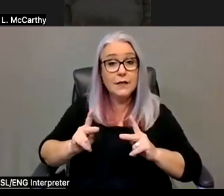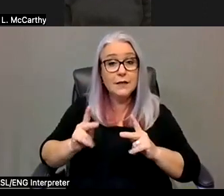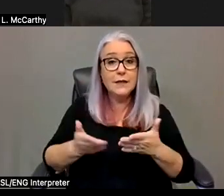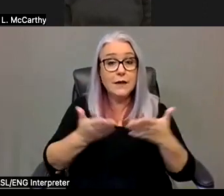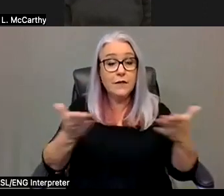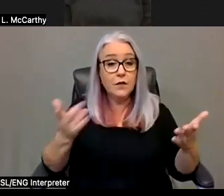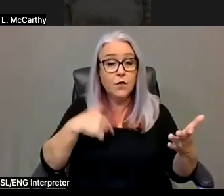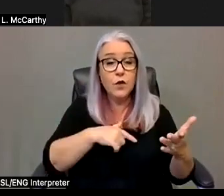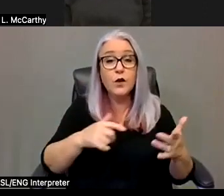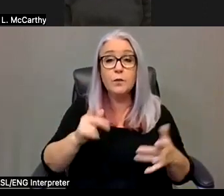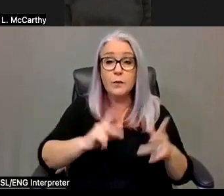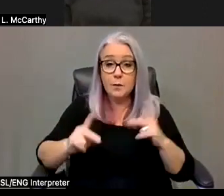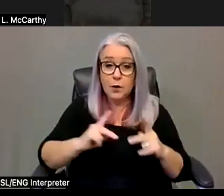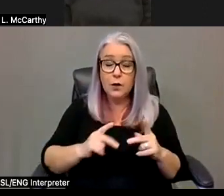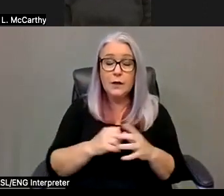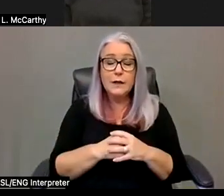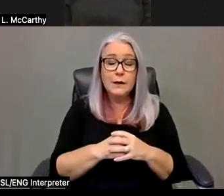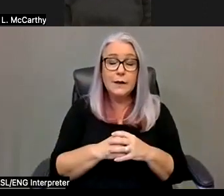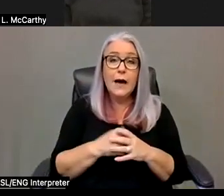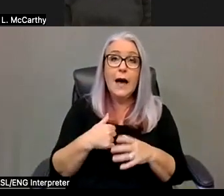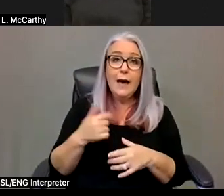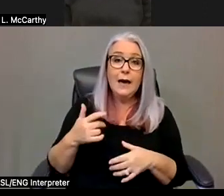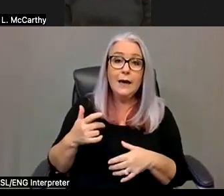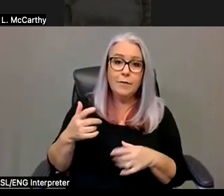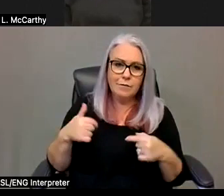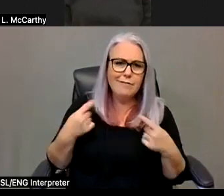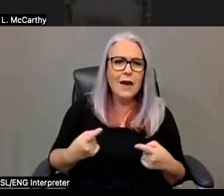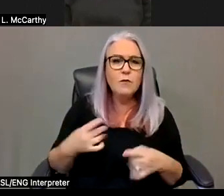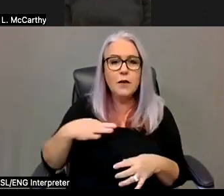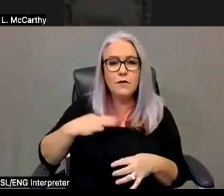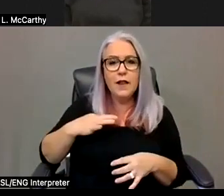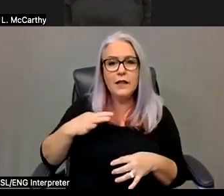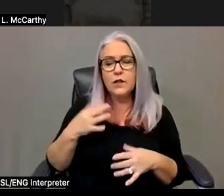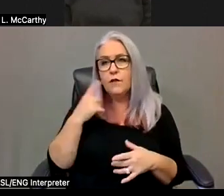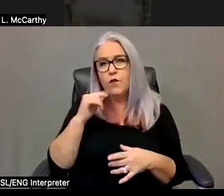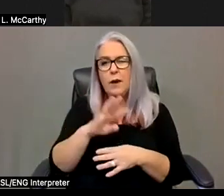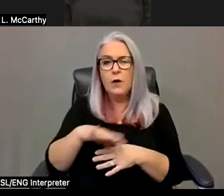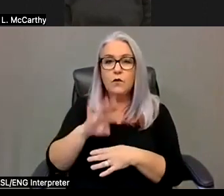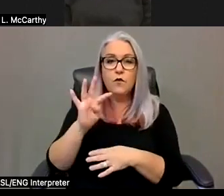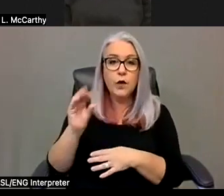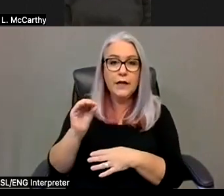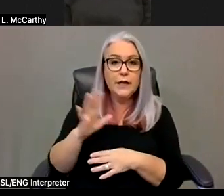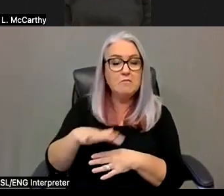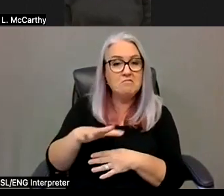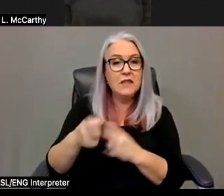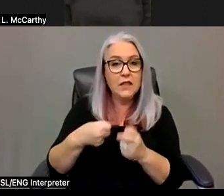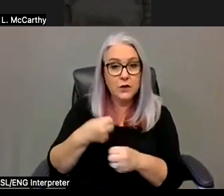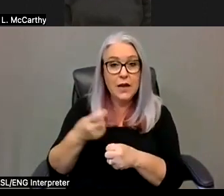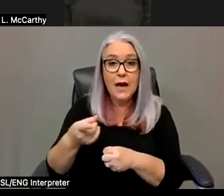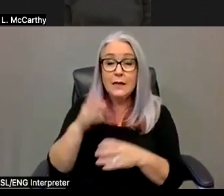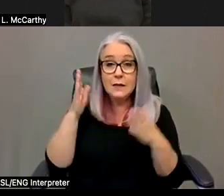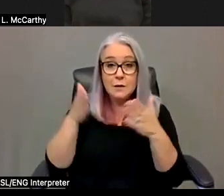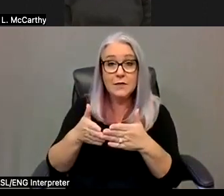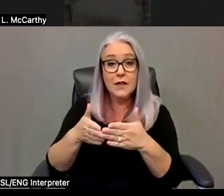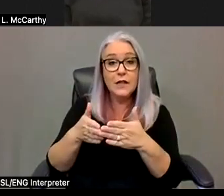residents, by the town, I've been volunteering for 40 something years. Okay. And I specifically volunteered